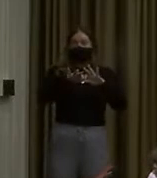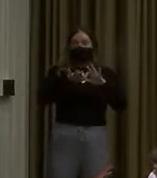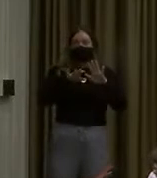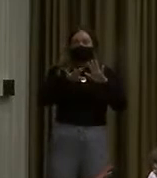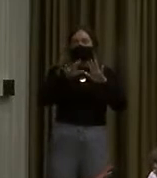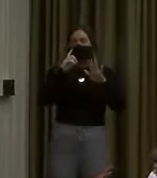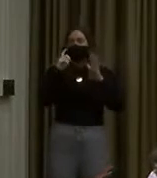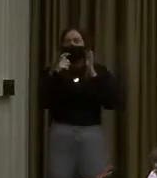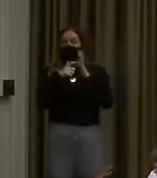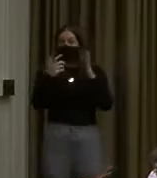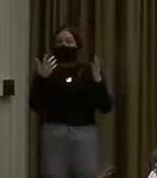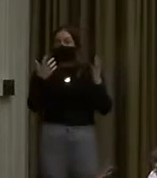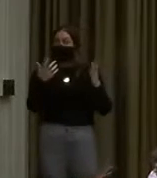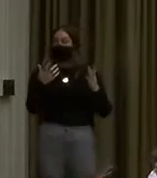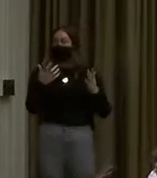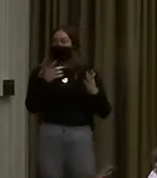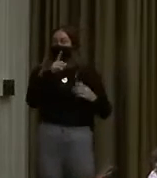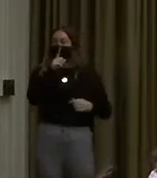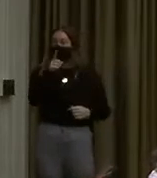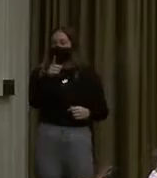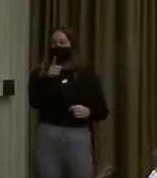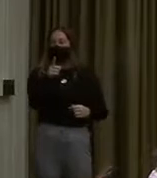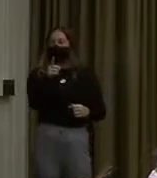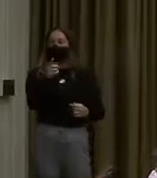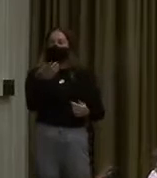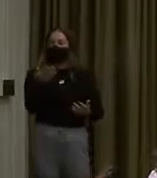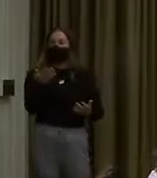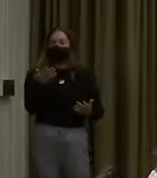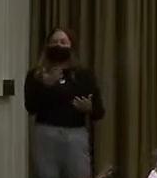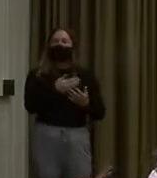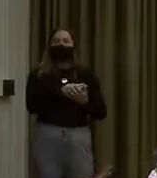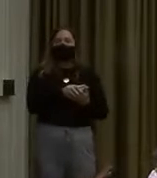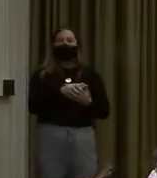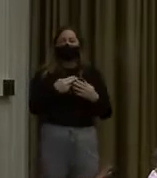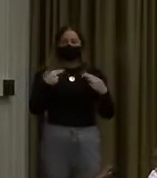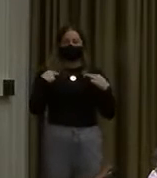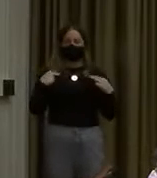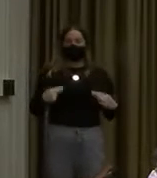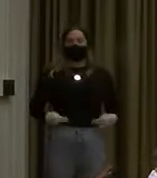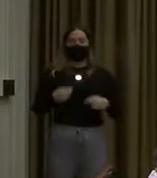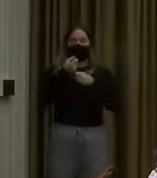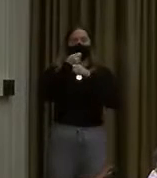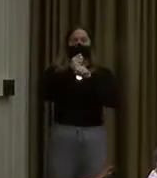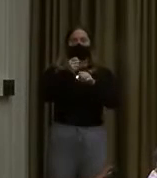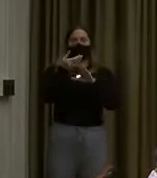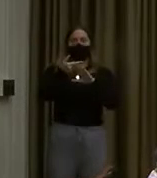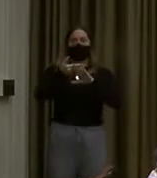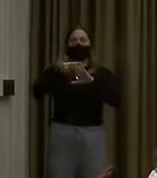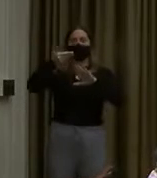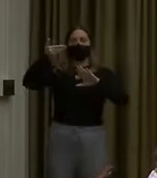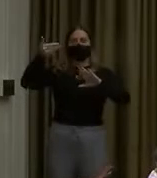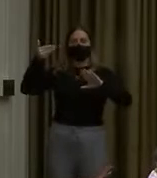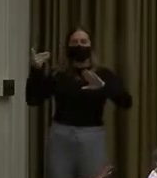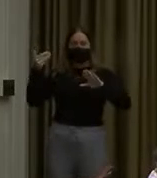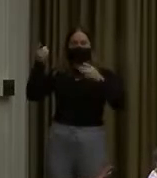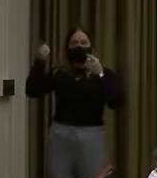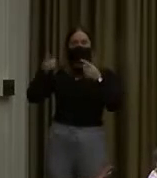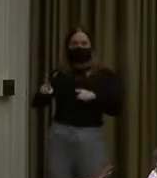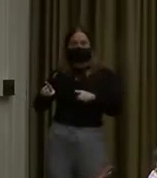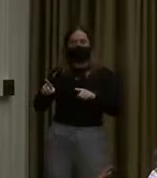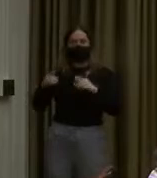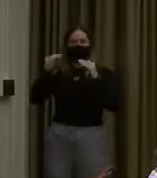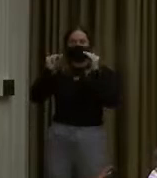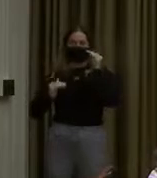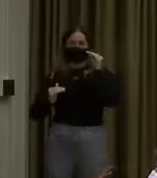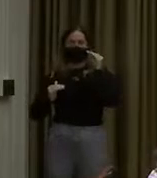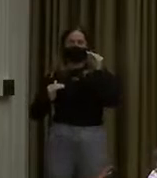found really play an outsized role in these human-made pre-existing inequities. These are